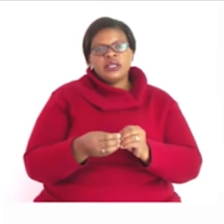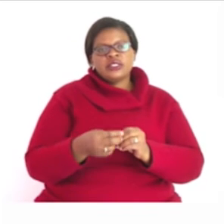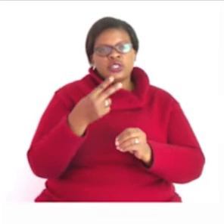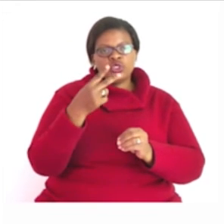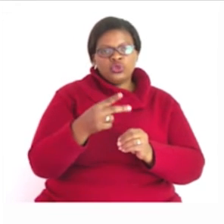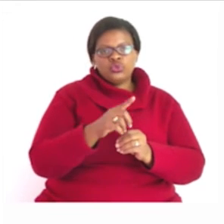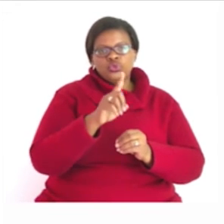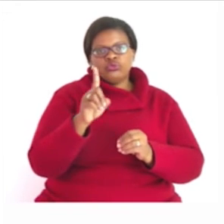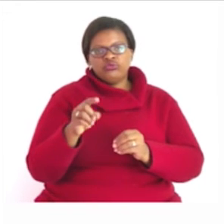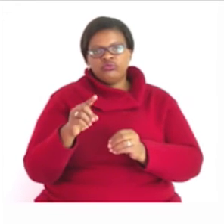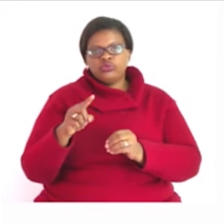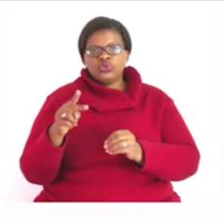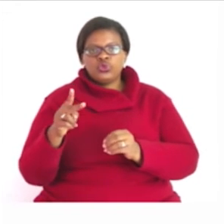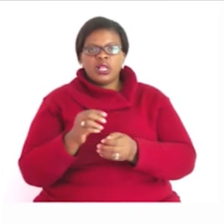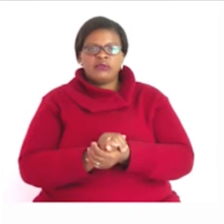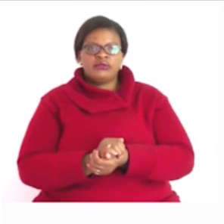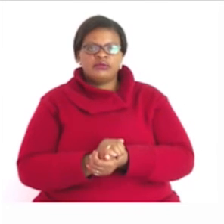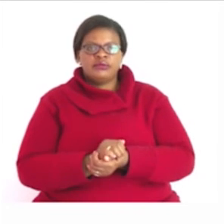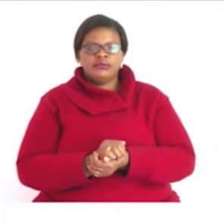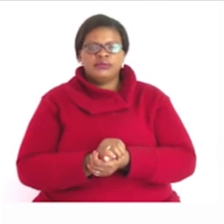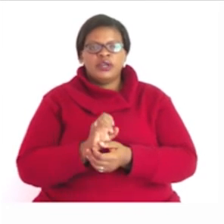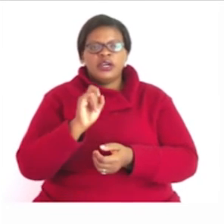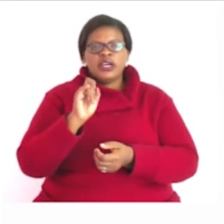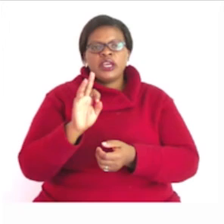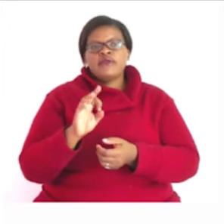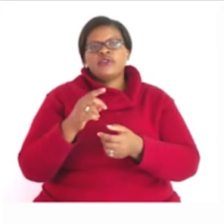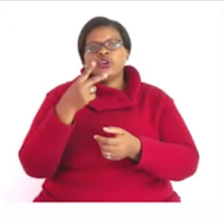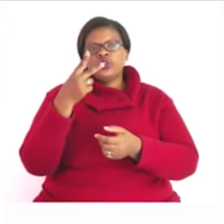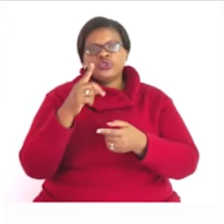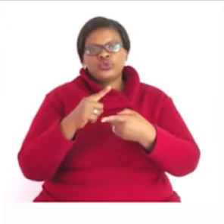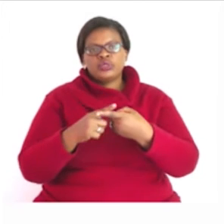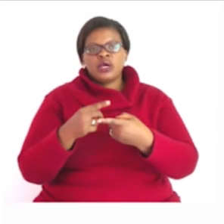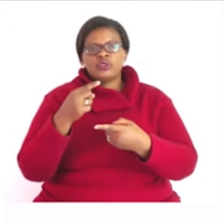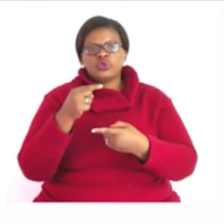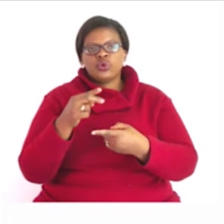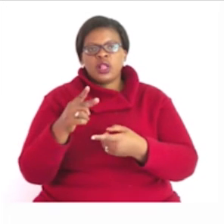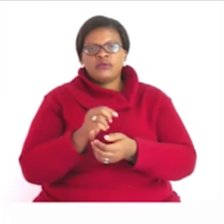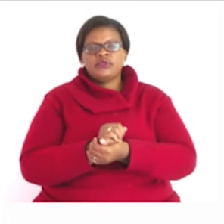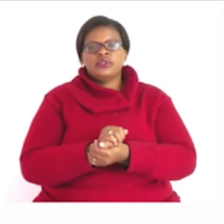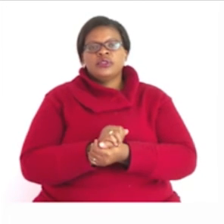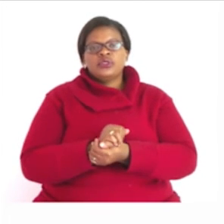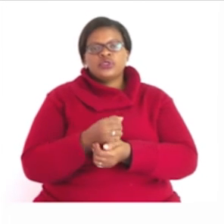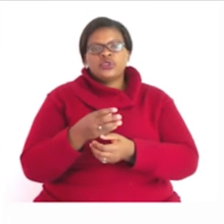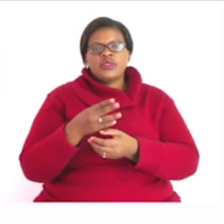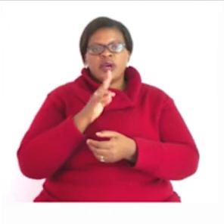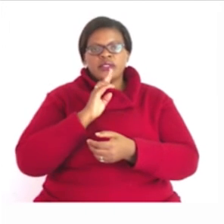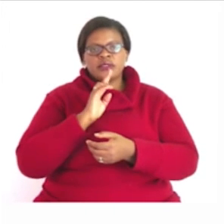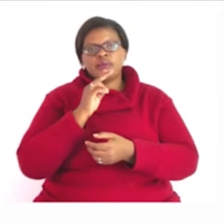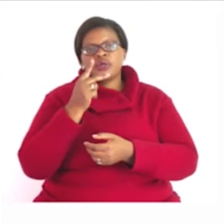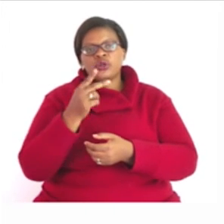2 and 12. And if you take 2 times 12, it will also give you 24.